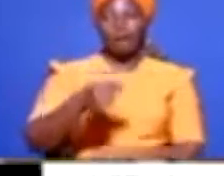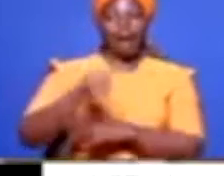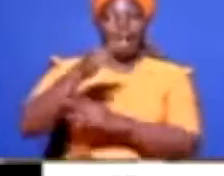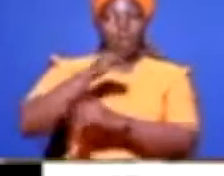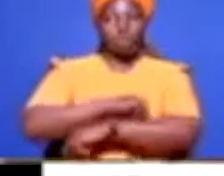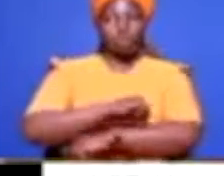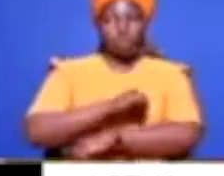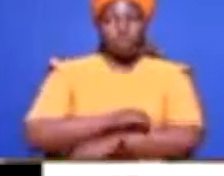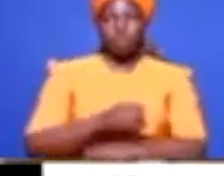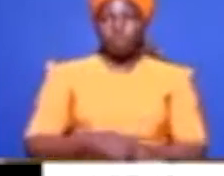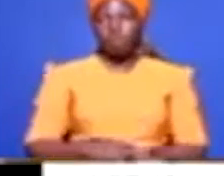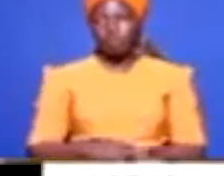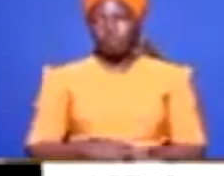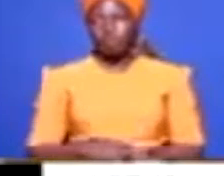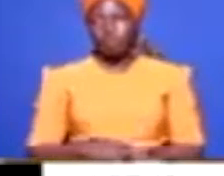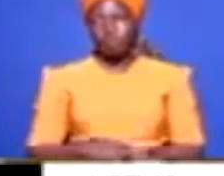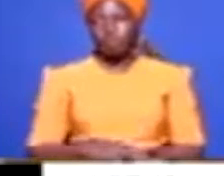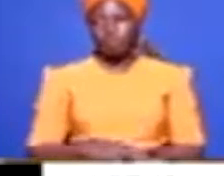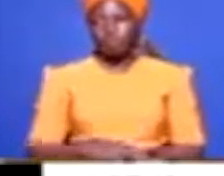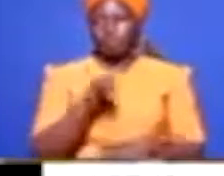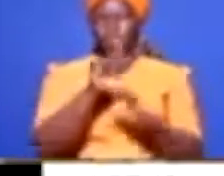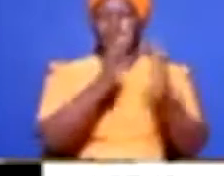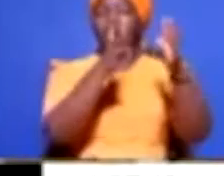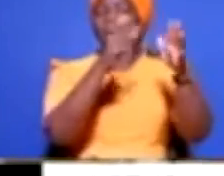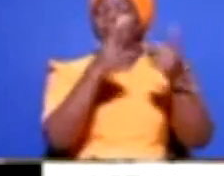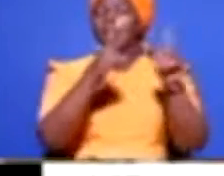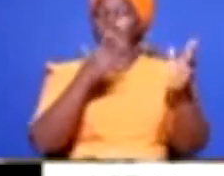Jariel, you are clapping, I've not even read them.